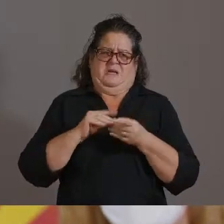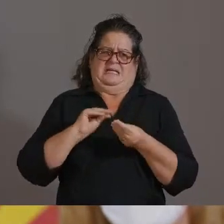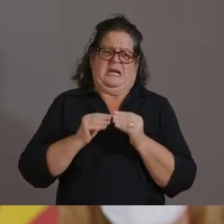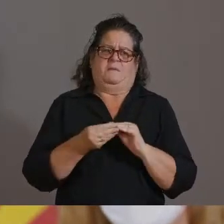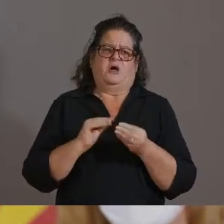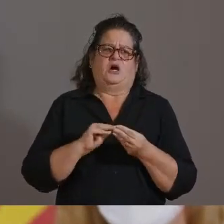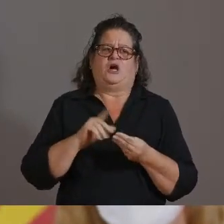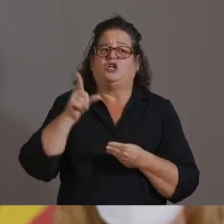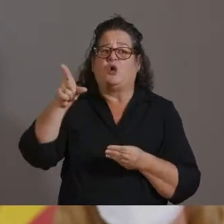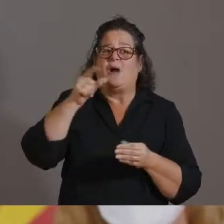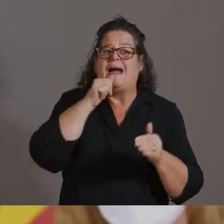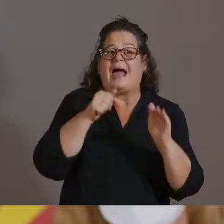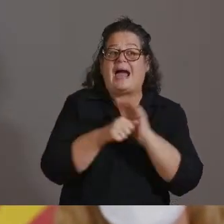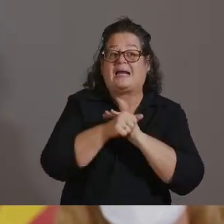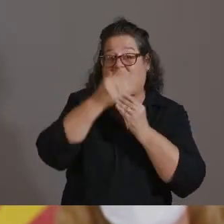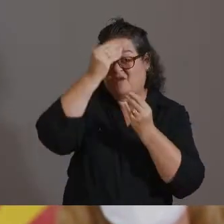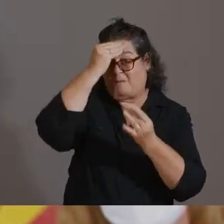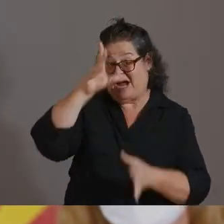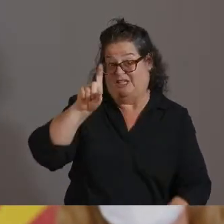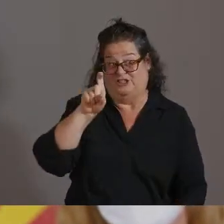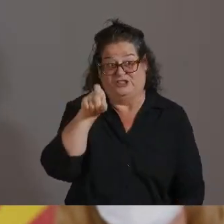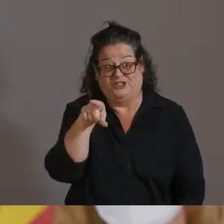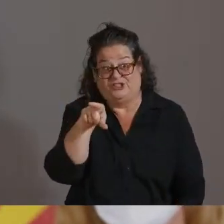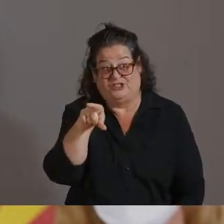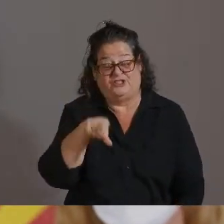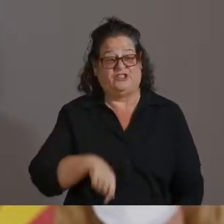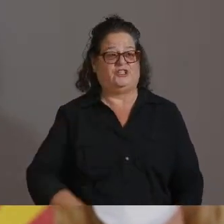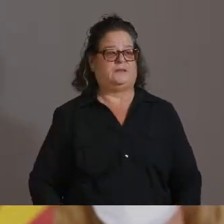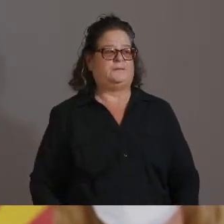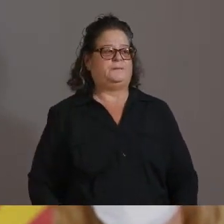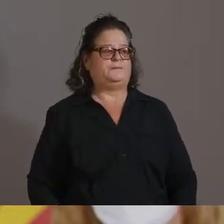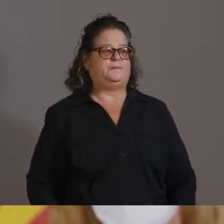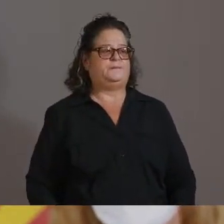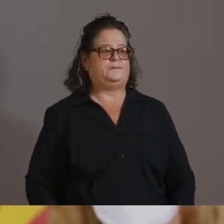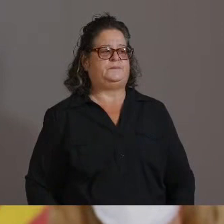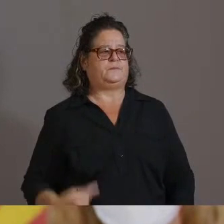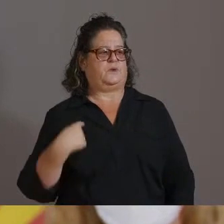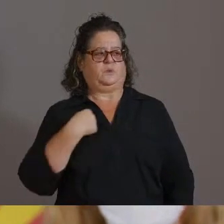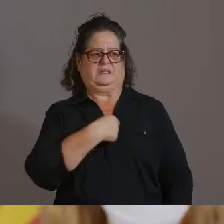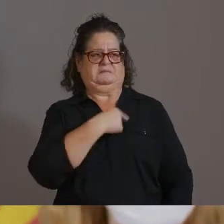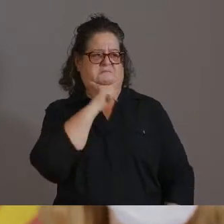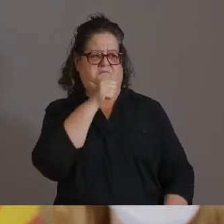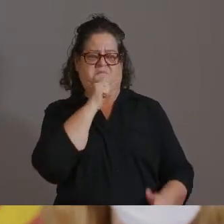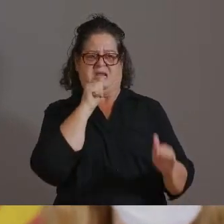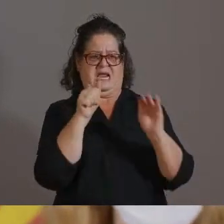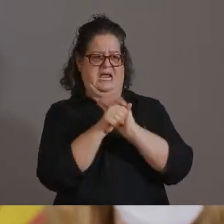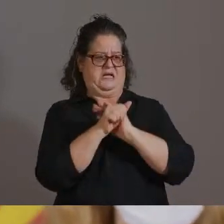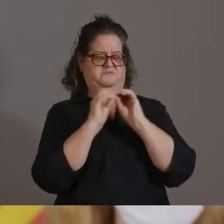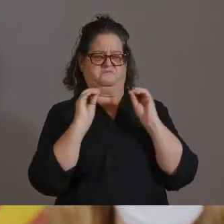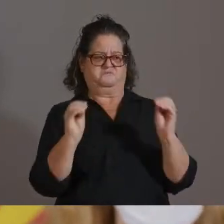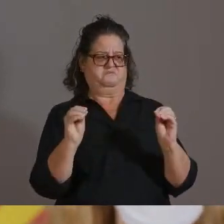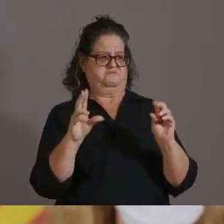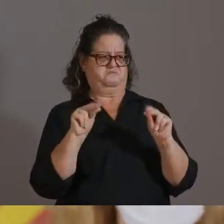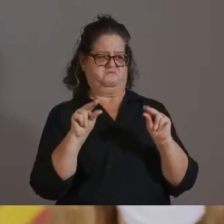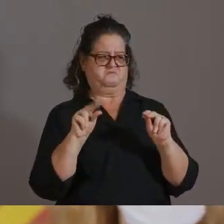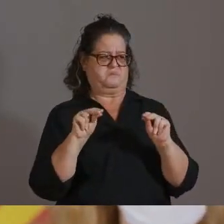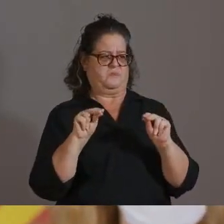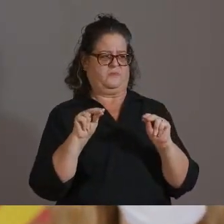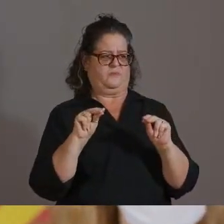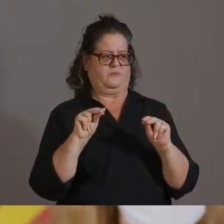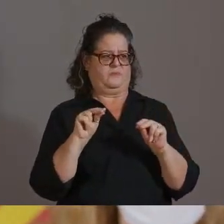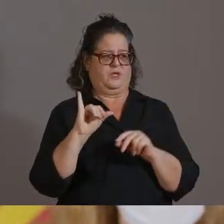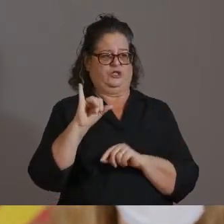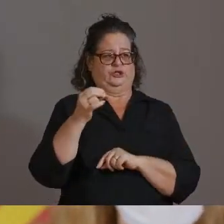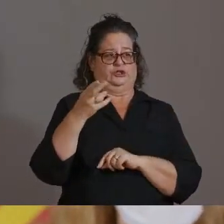We're not hiding anything. According to Johns Hopkins, Arizona has an A+ in terms of its data that's been put out